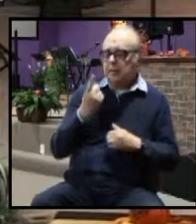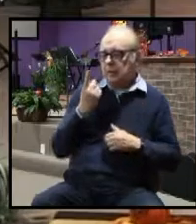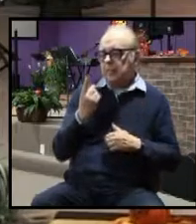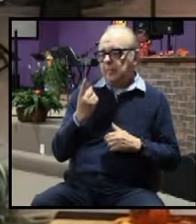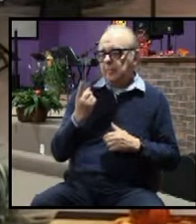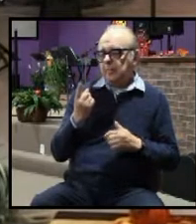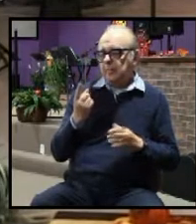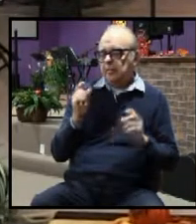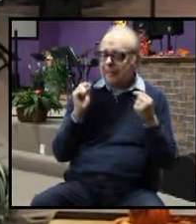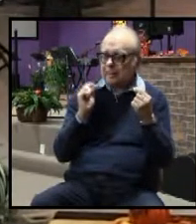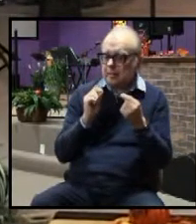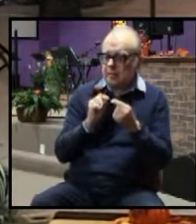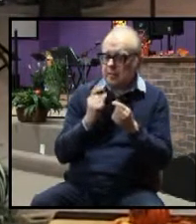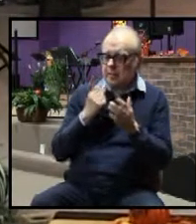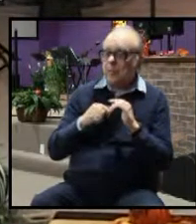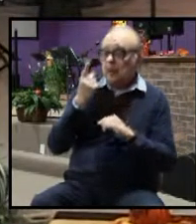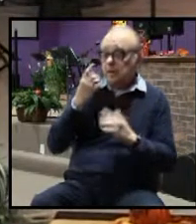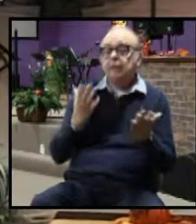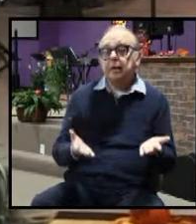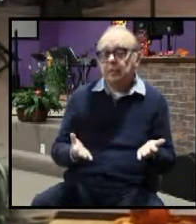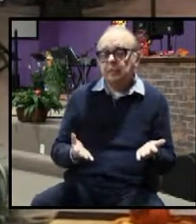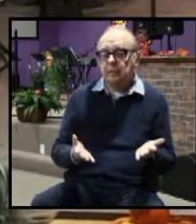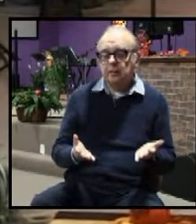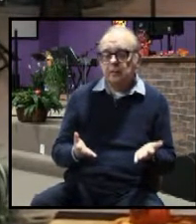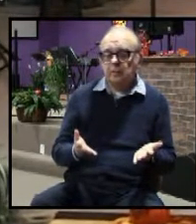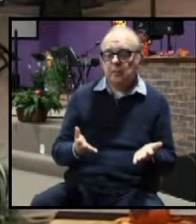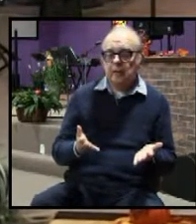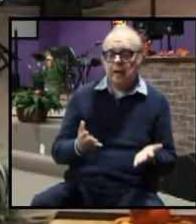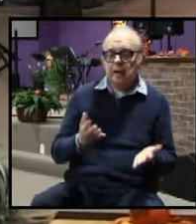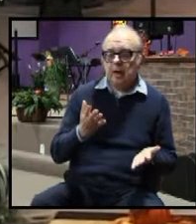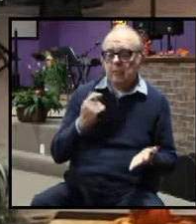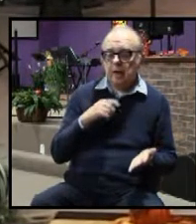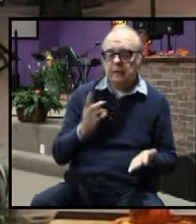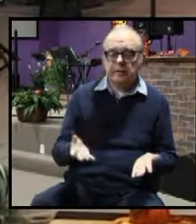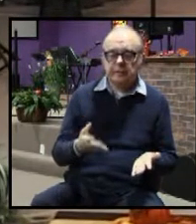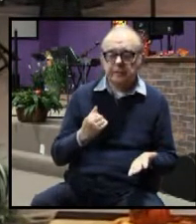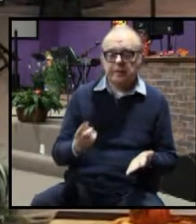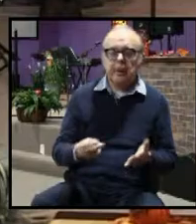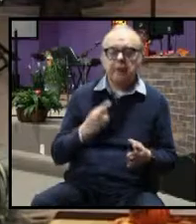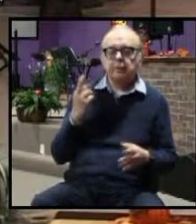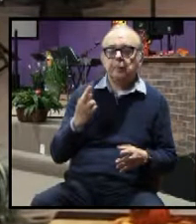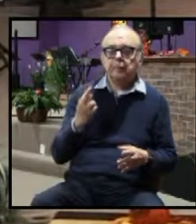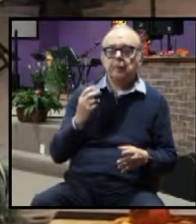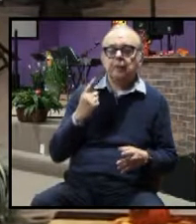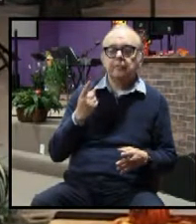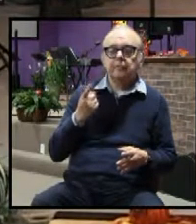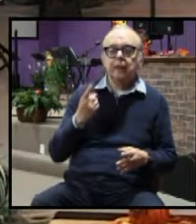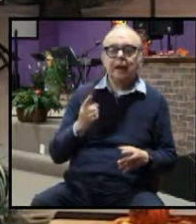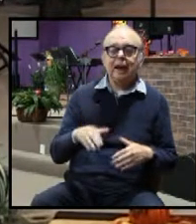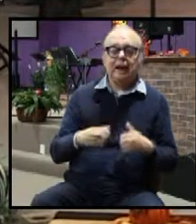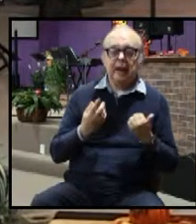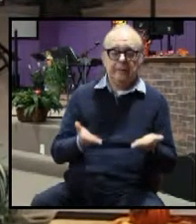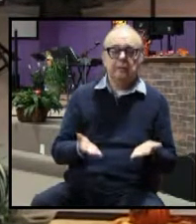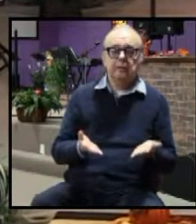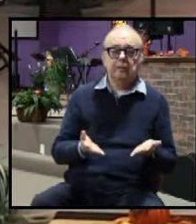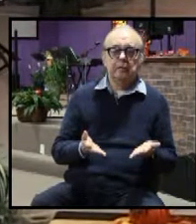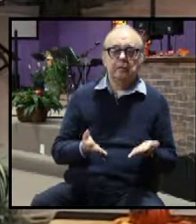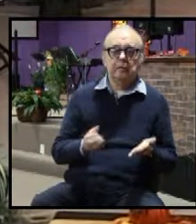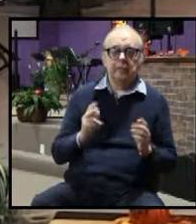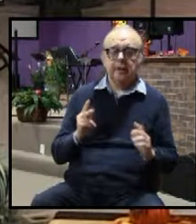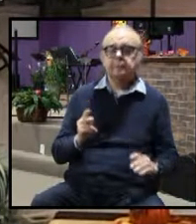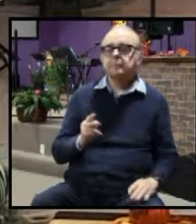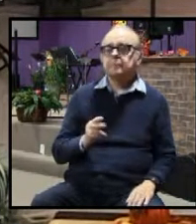to understand exactly why you're here, what you're here for, and what the purpose is that you're here for.